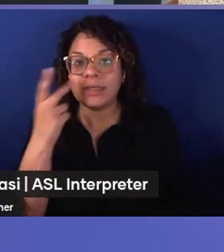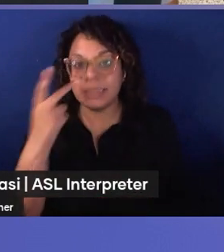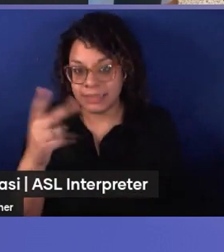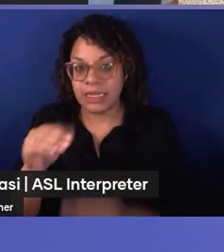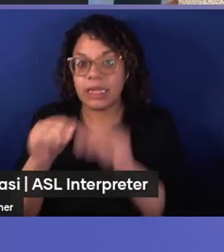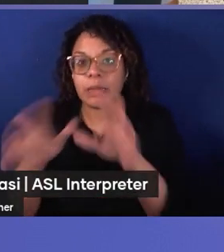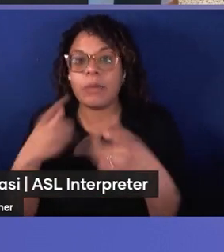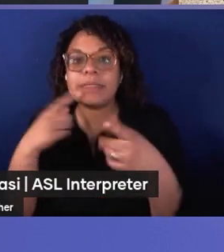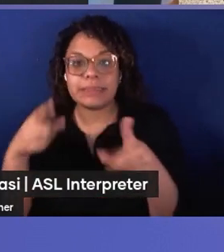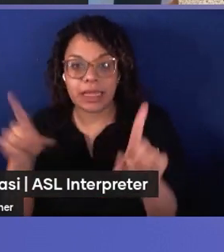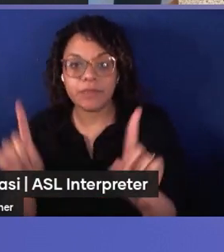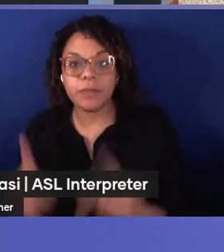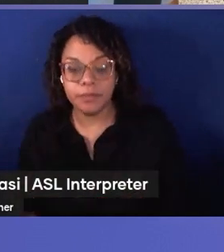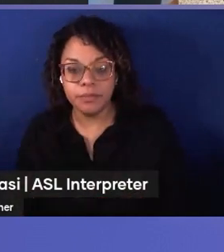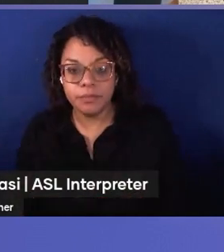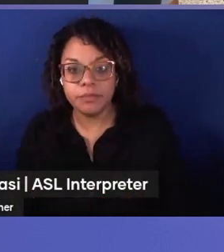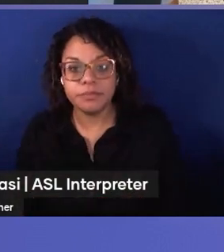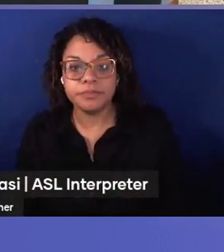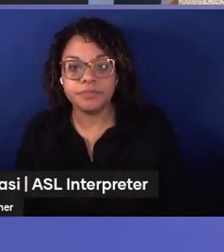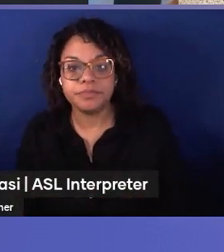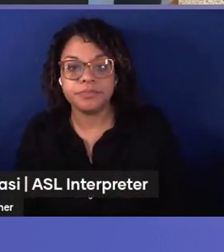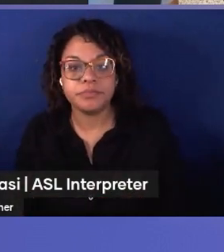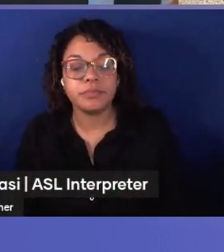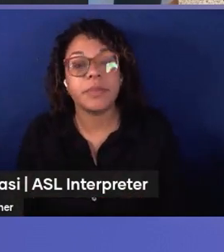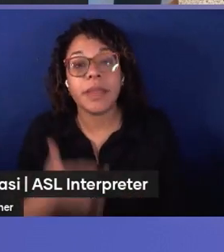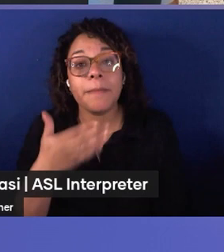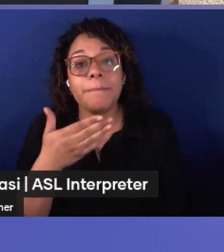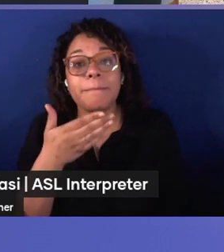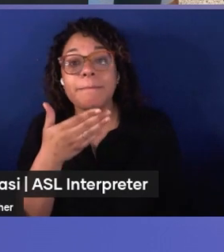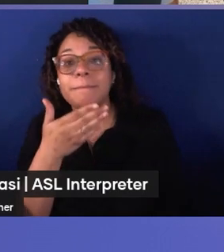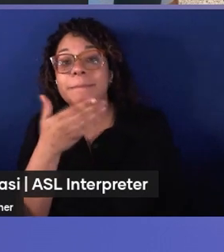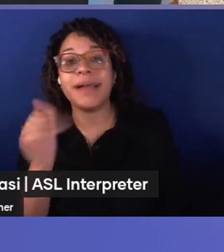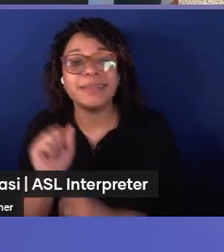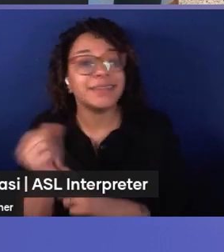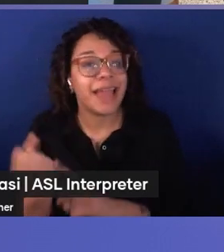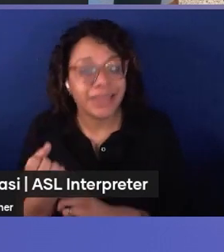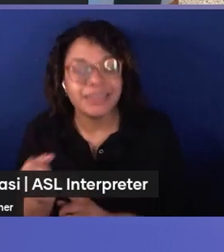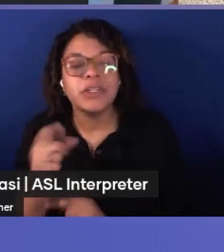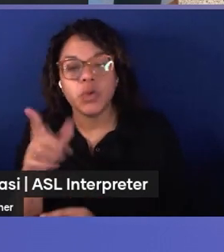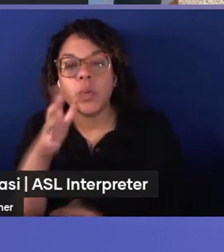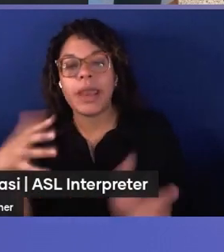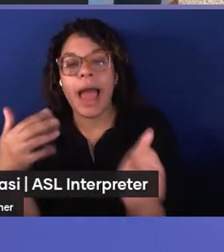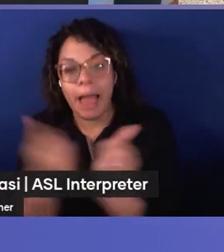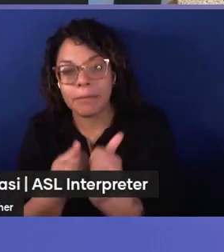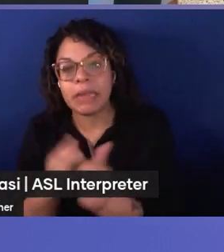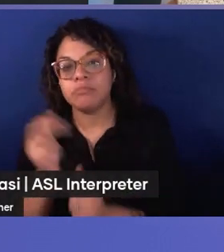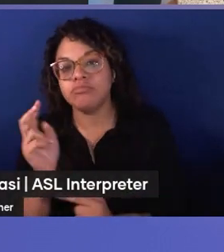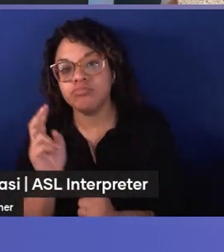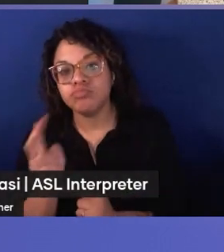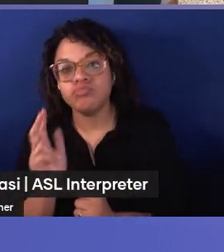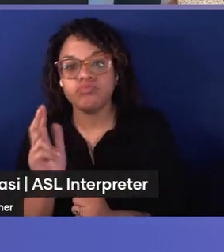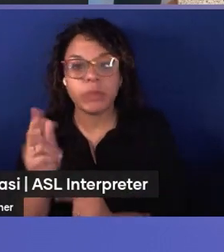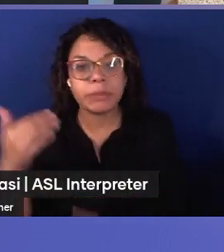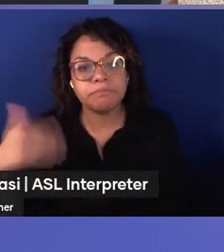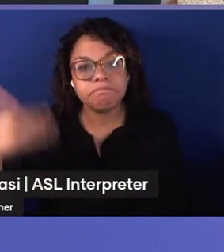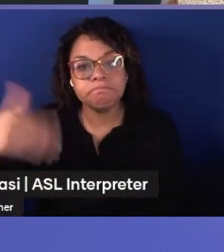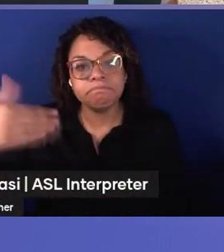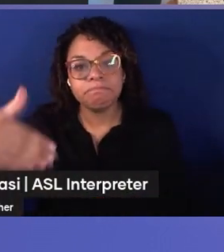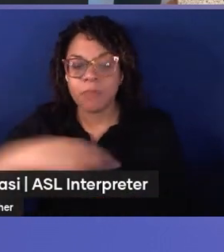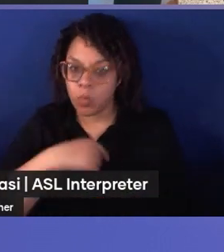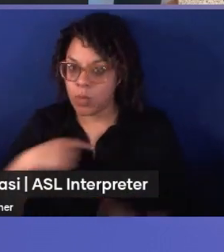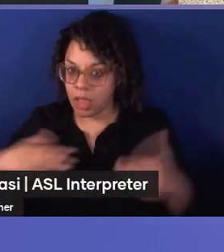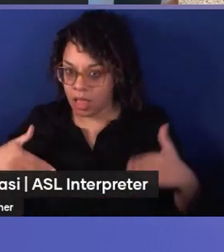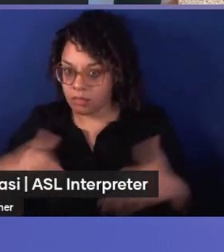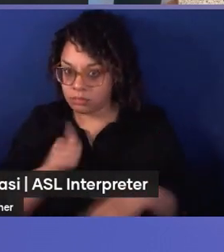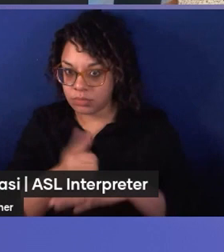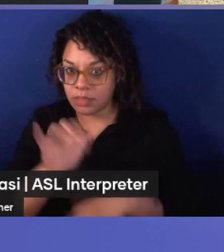successful. Now, in a best case scenario, you would also update this every couple minutes. We haven't done that yet.